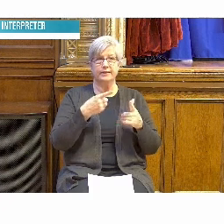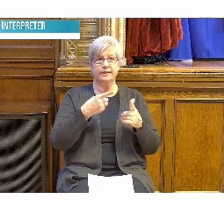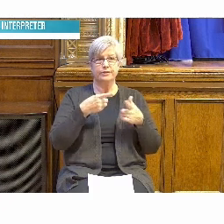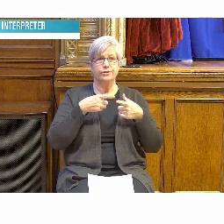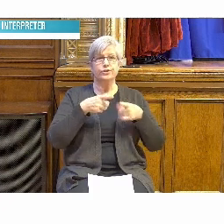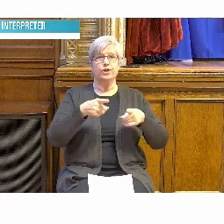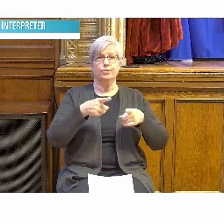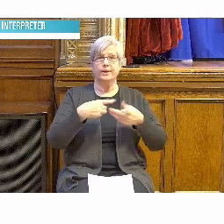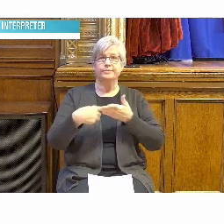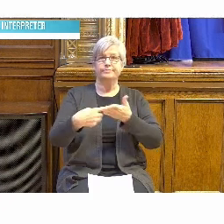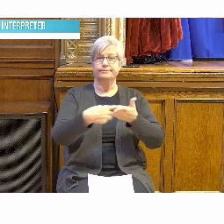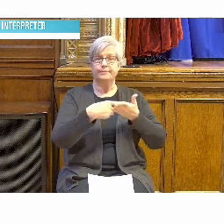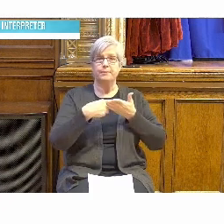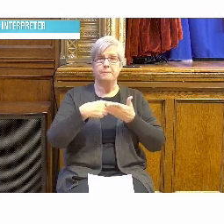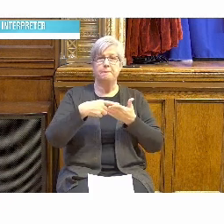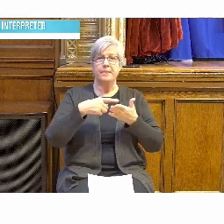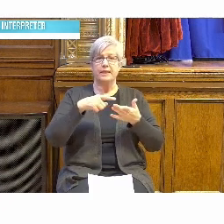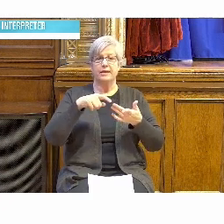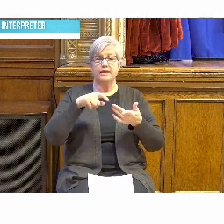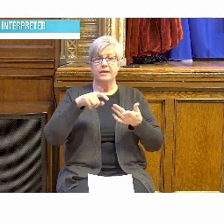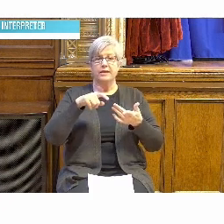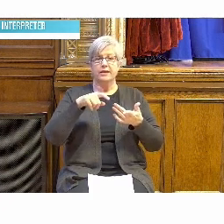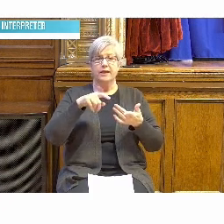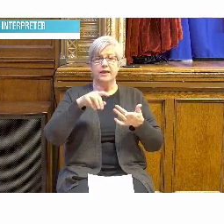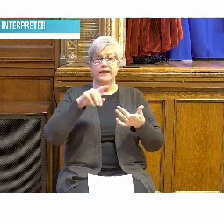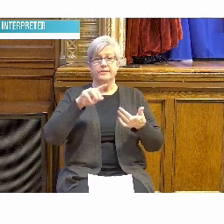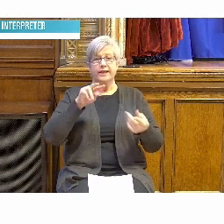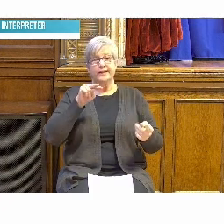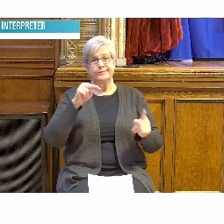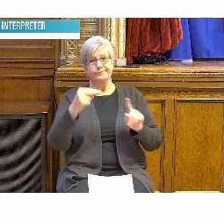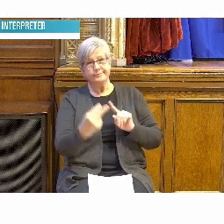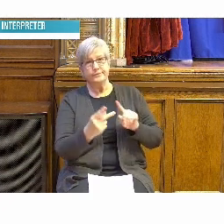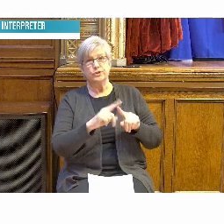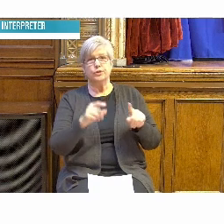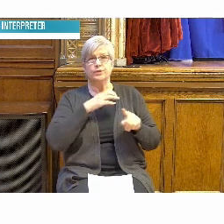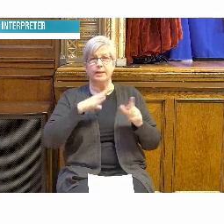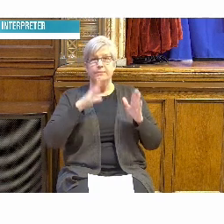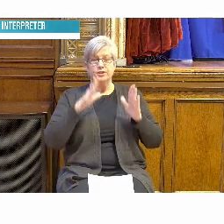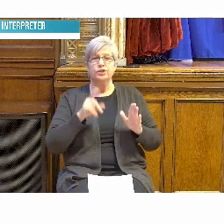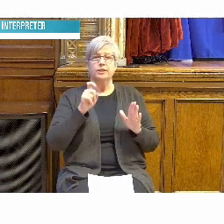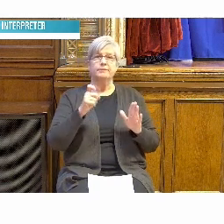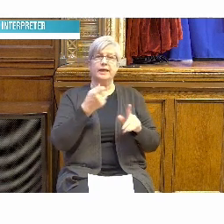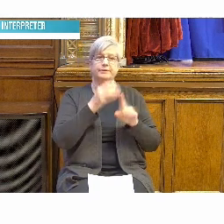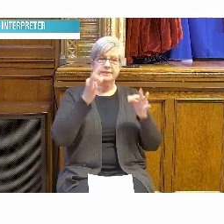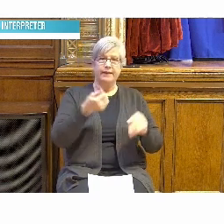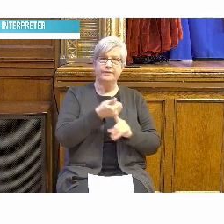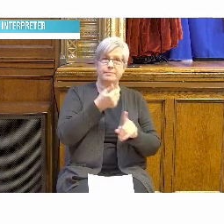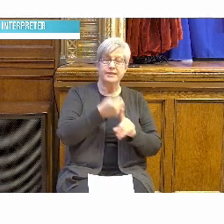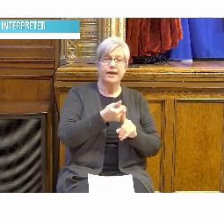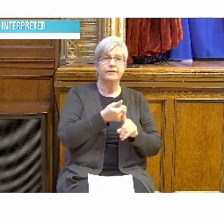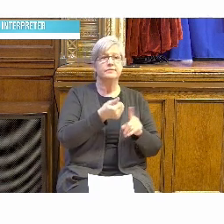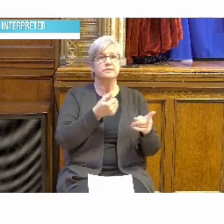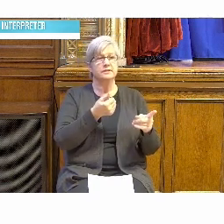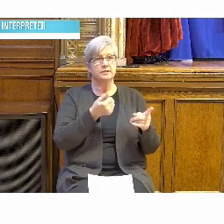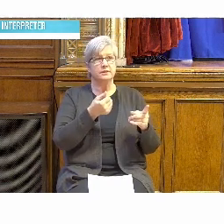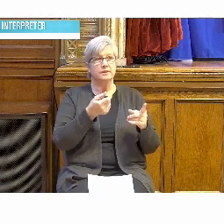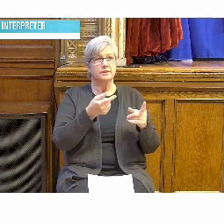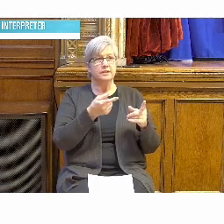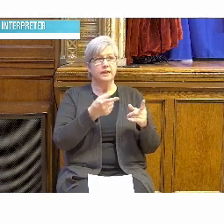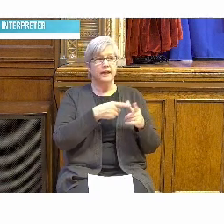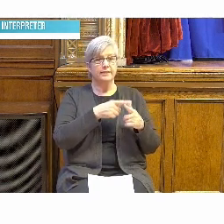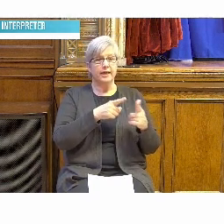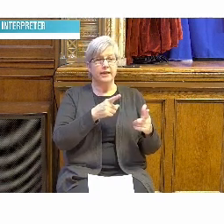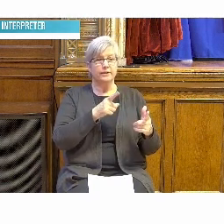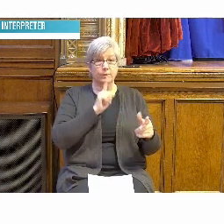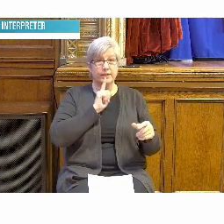to commissioners should be able to govern themselves to be able to make the meetings, and we're committed to it. And